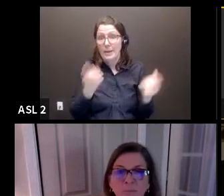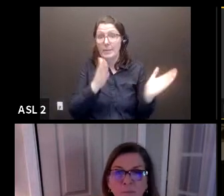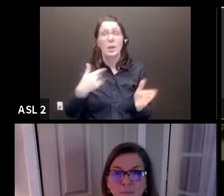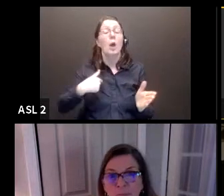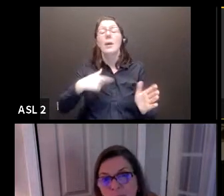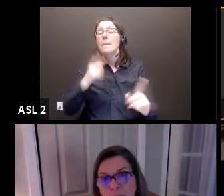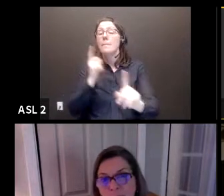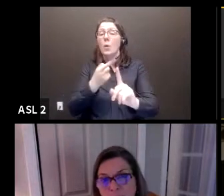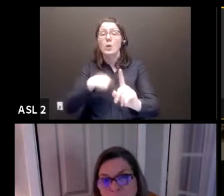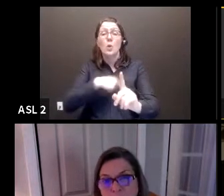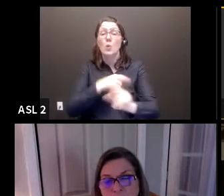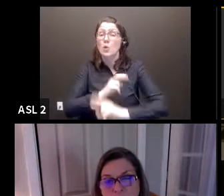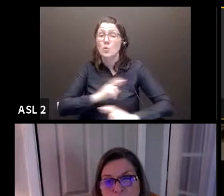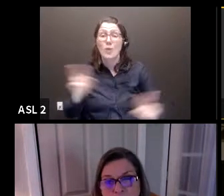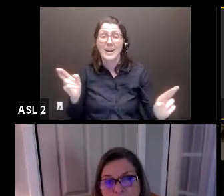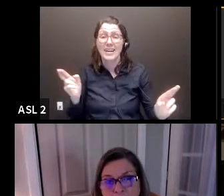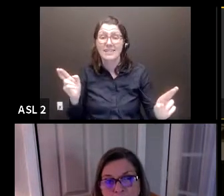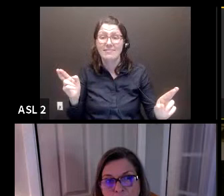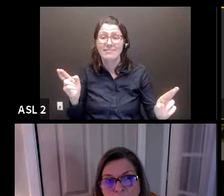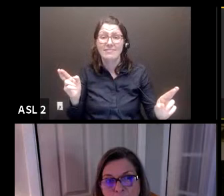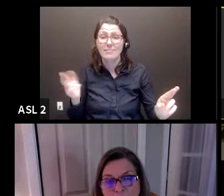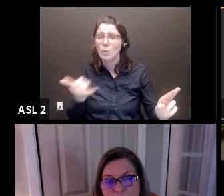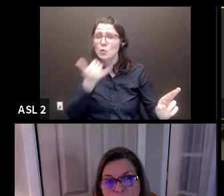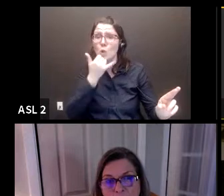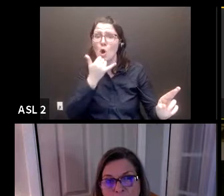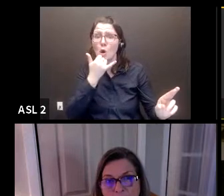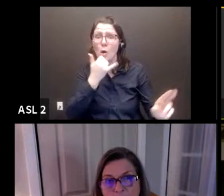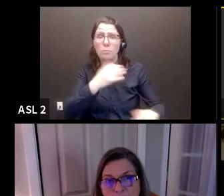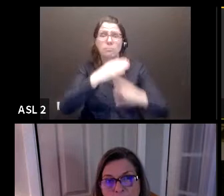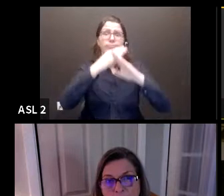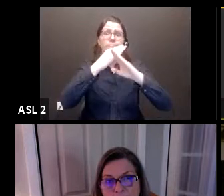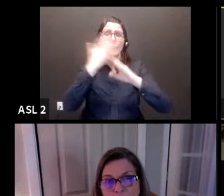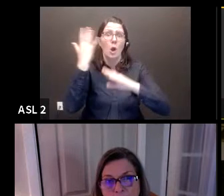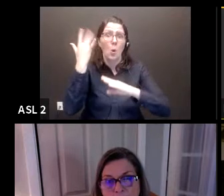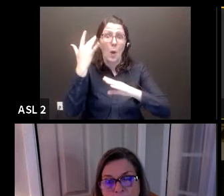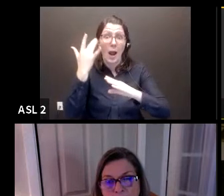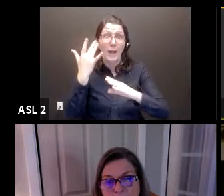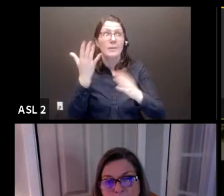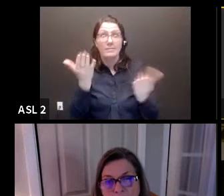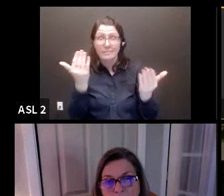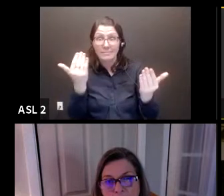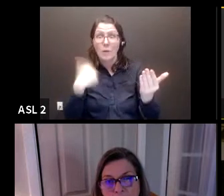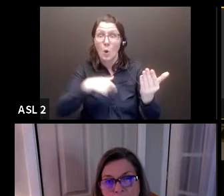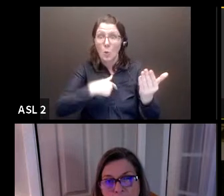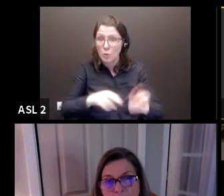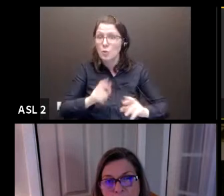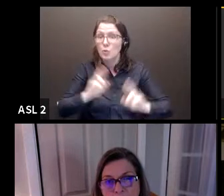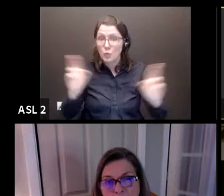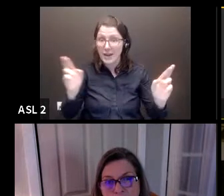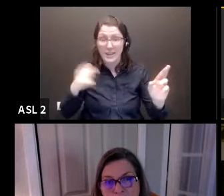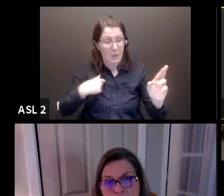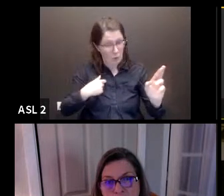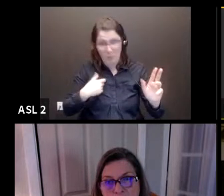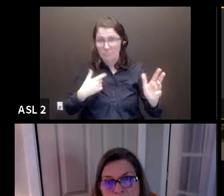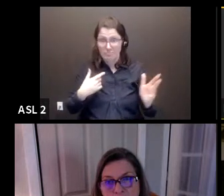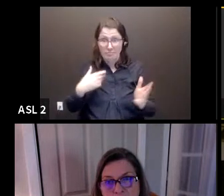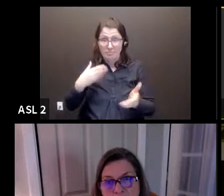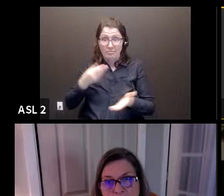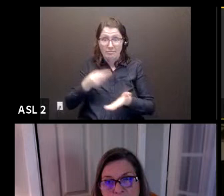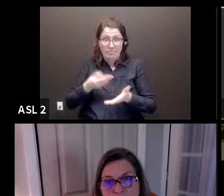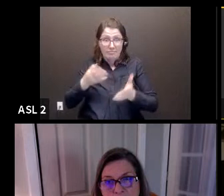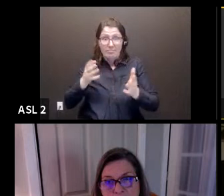get going i don't know what's blocking it but we've been fully prepared to do it and we are to this day let's get